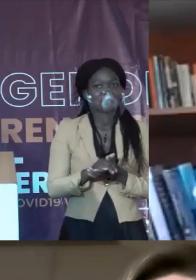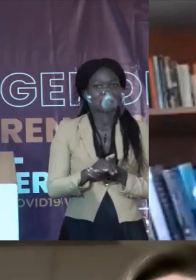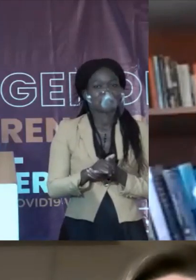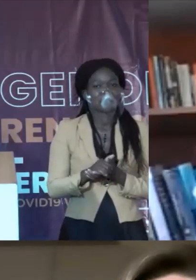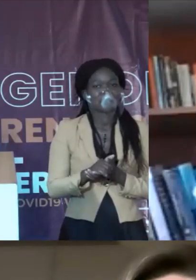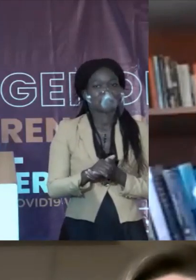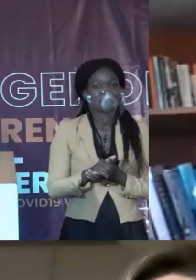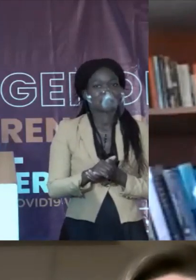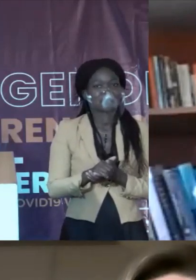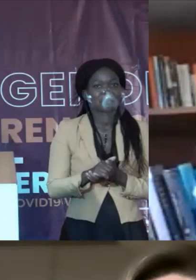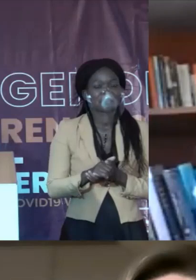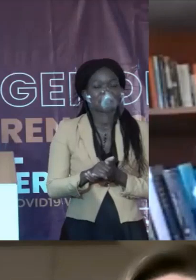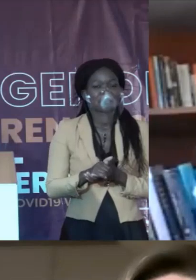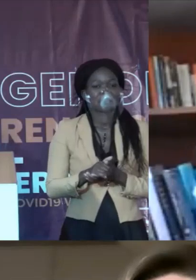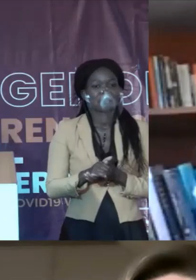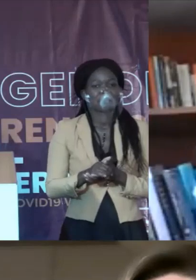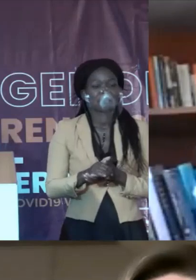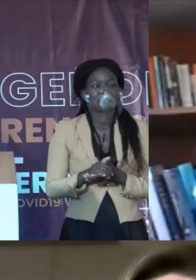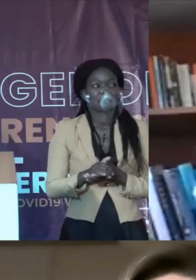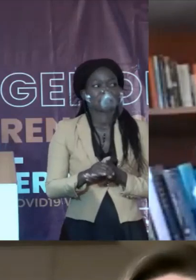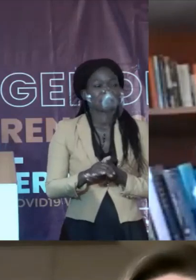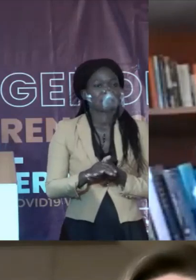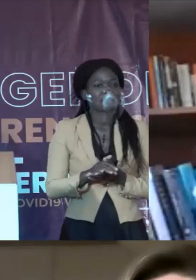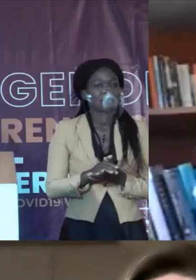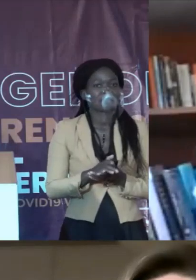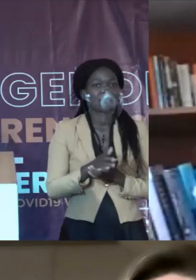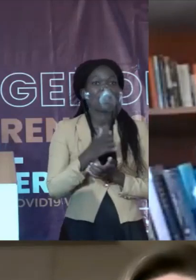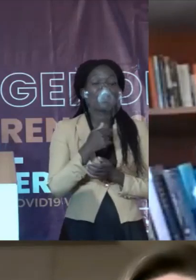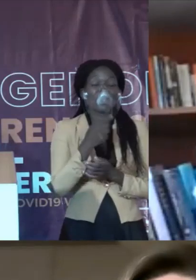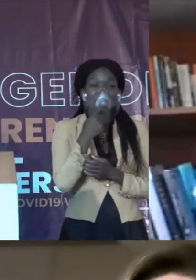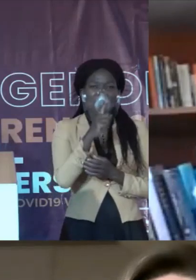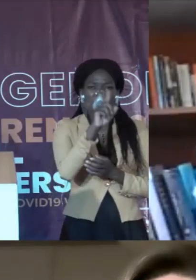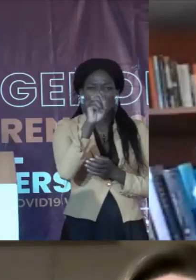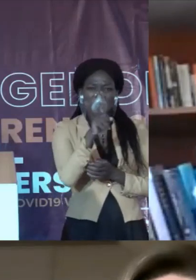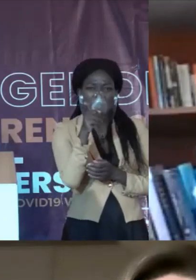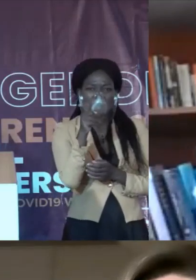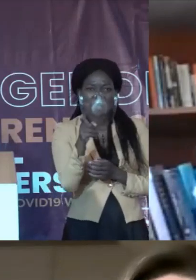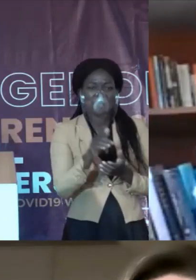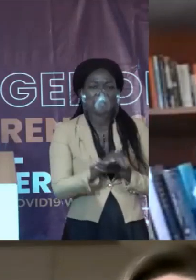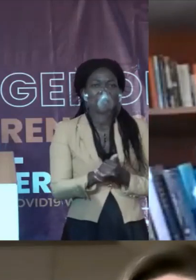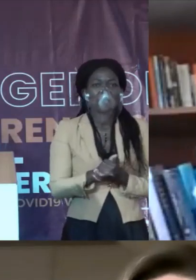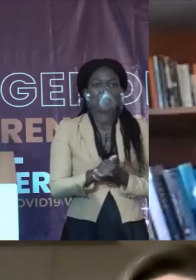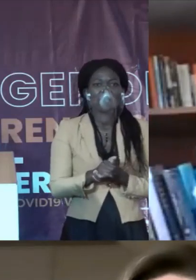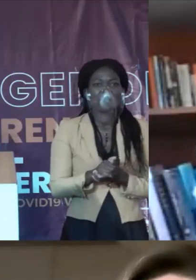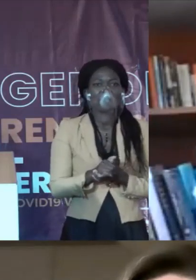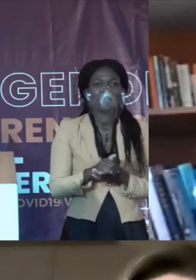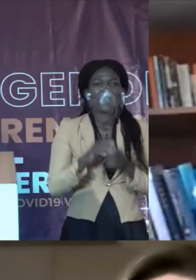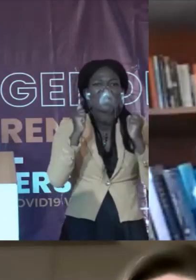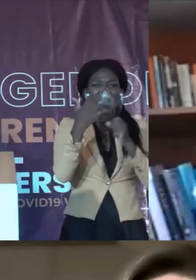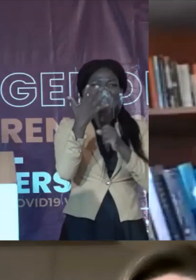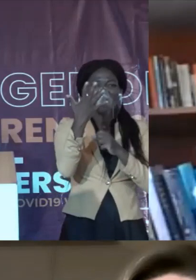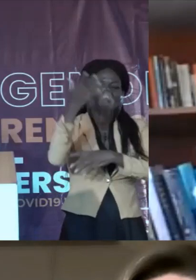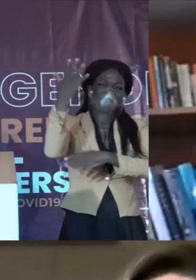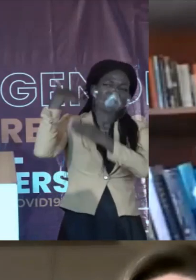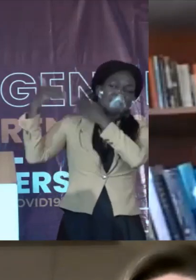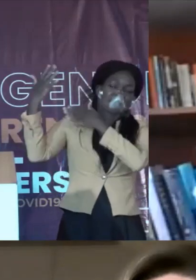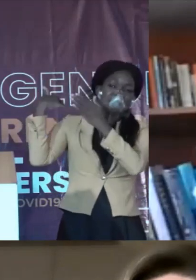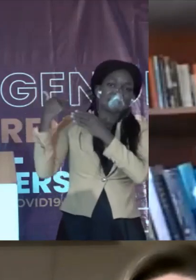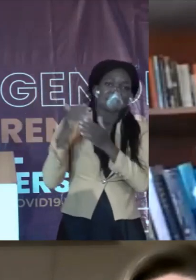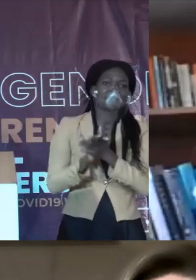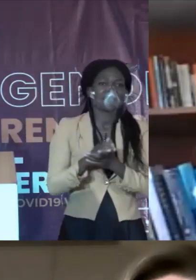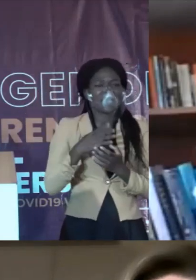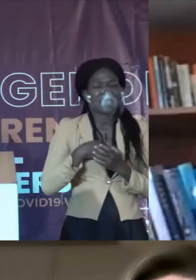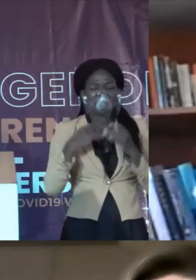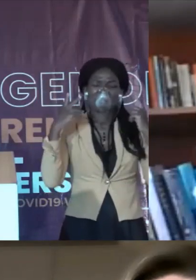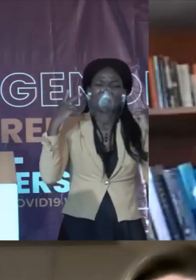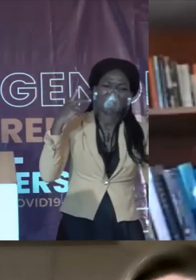to say, the question you raised is what we grappled with for almost 5 years, much